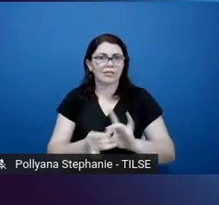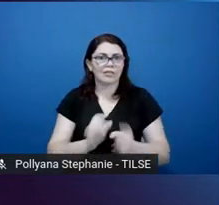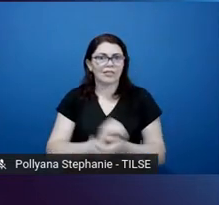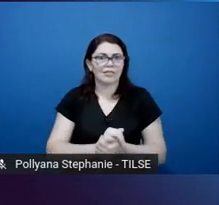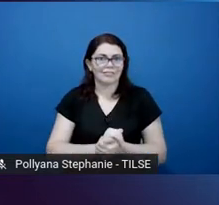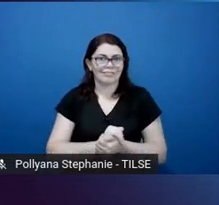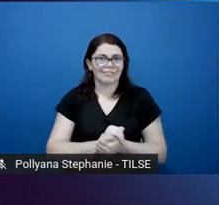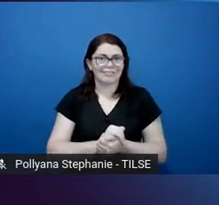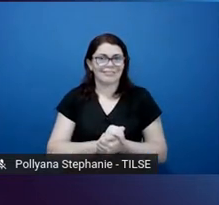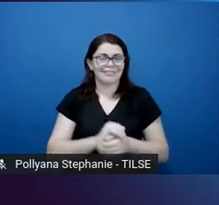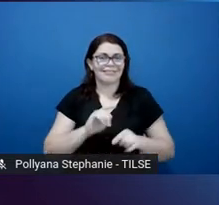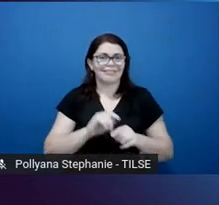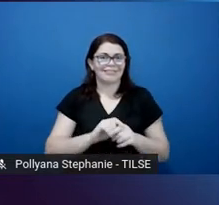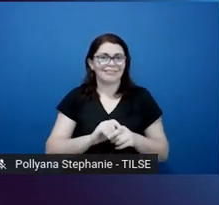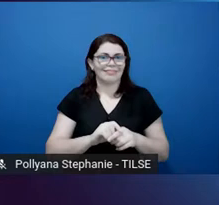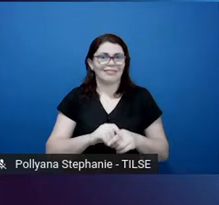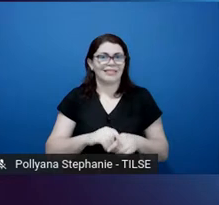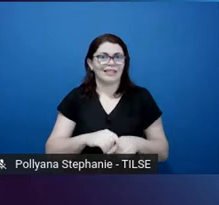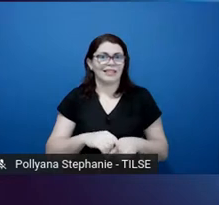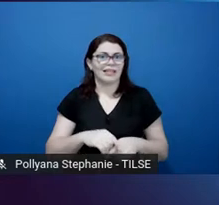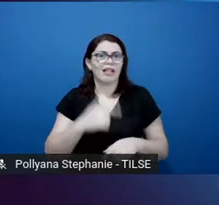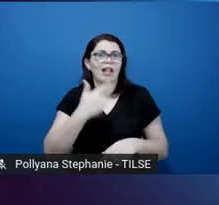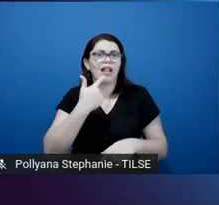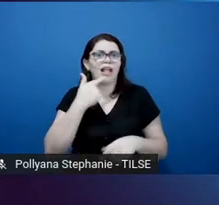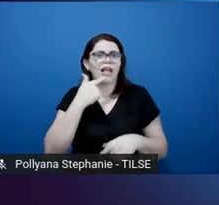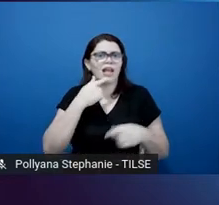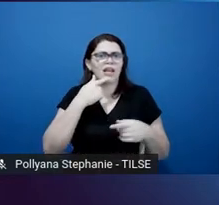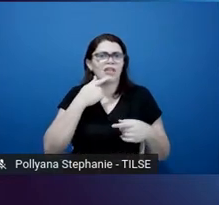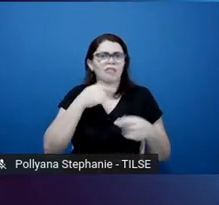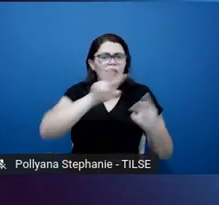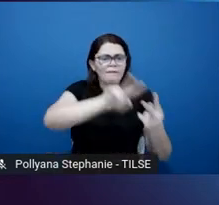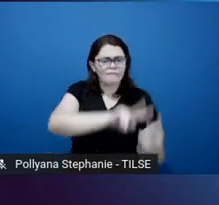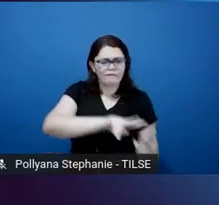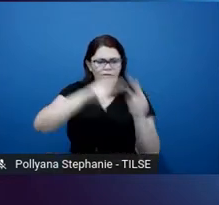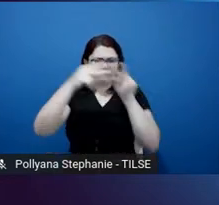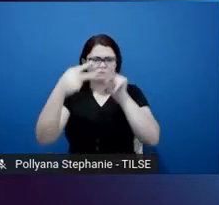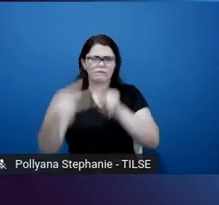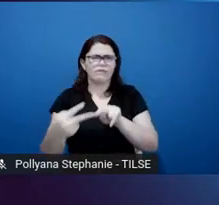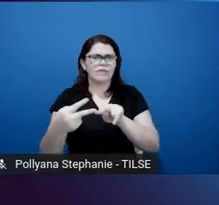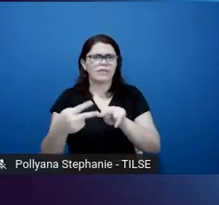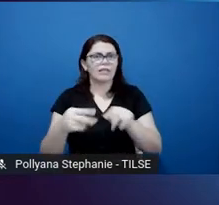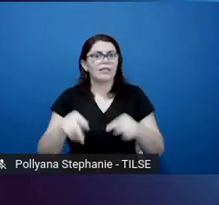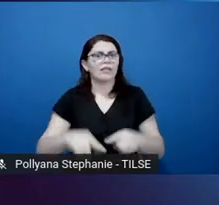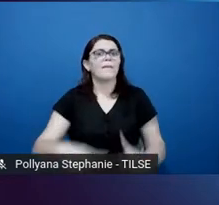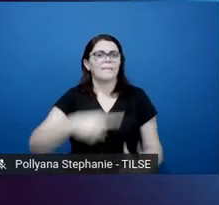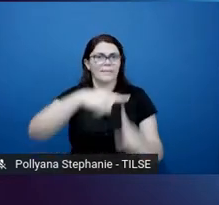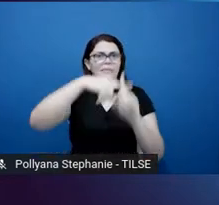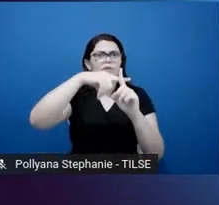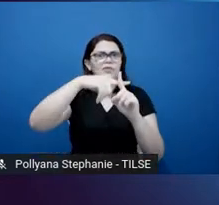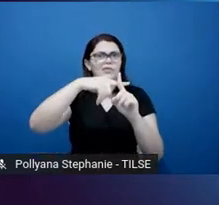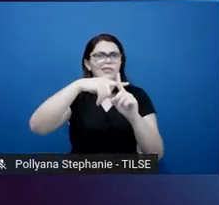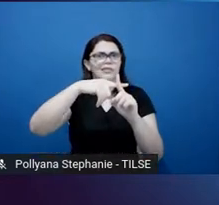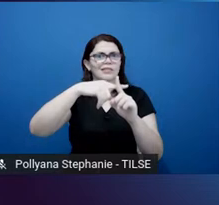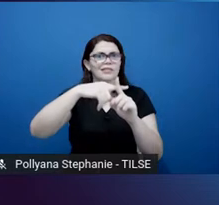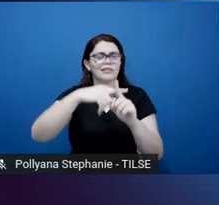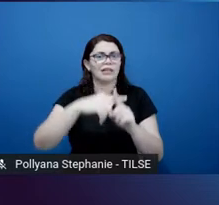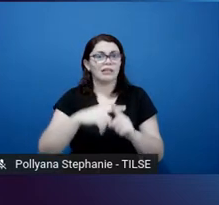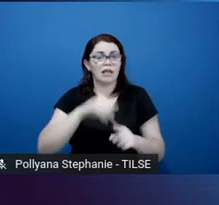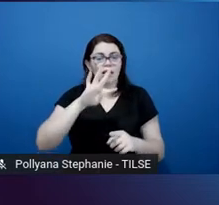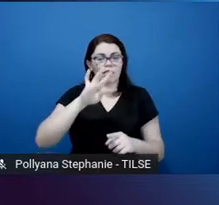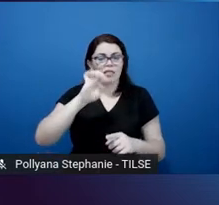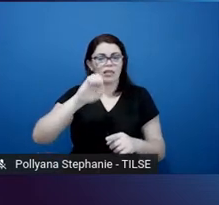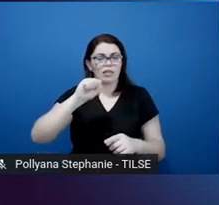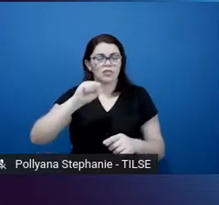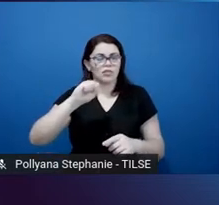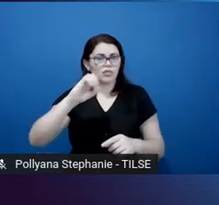languages. There's language transfer, which is positive. A lot of times in TESOL over time, we have